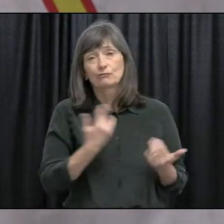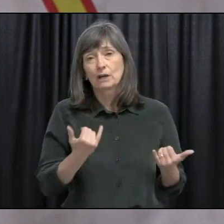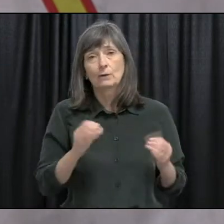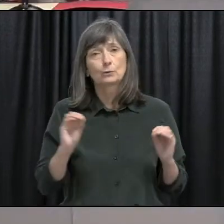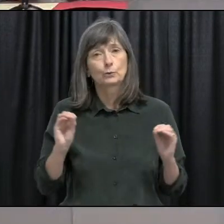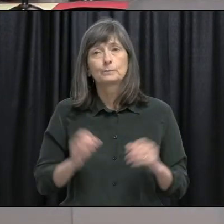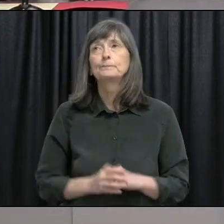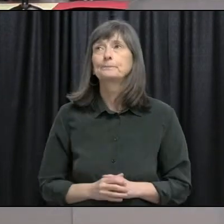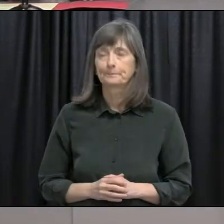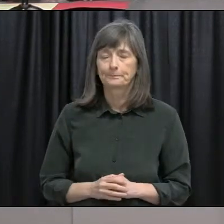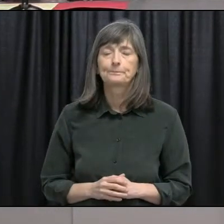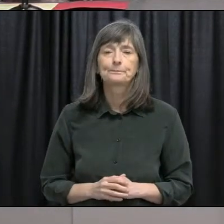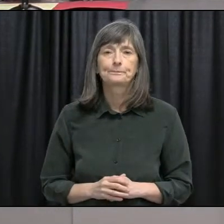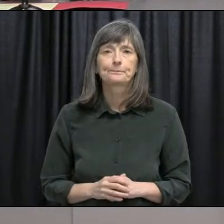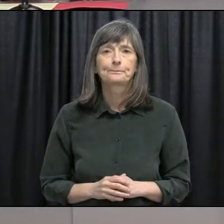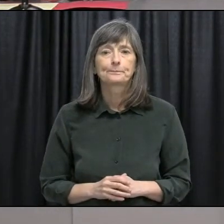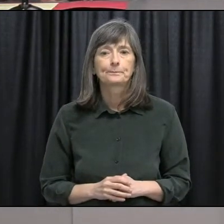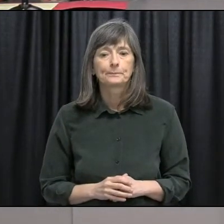Okay, thank you.